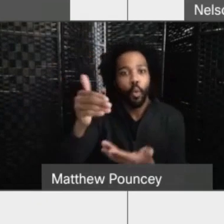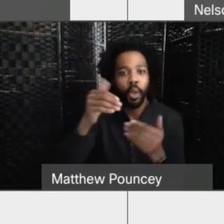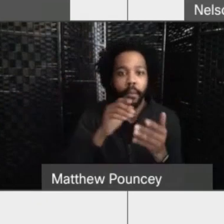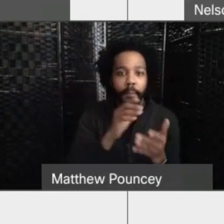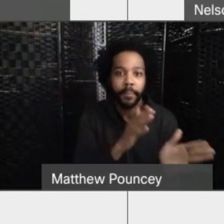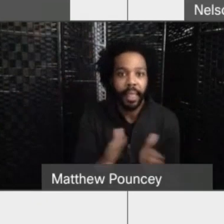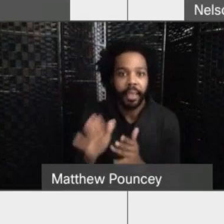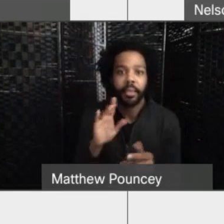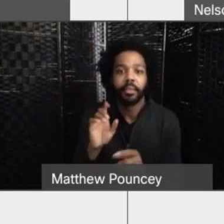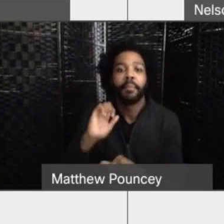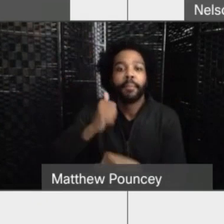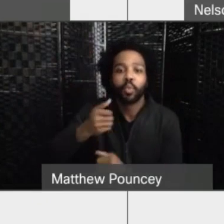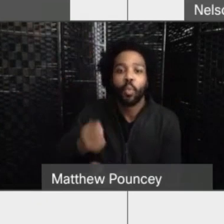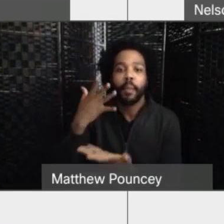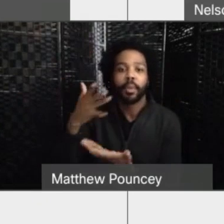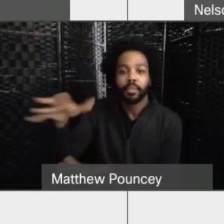on the vaccine that comes in.